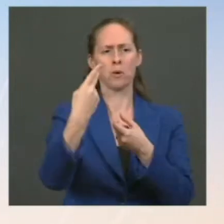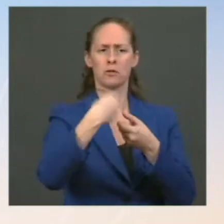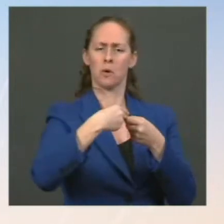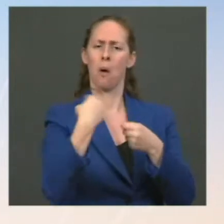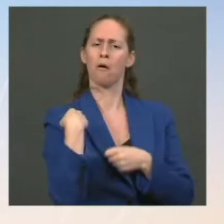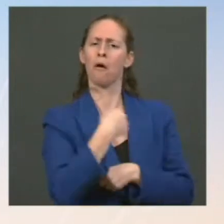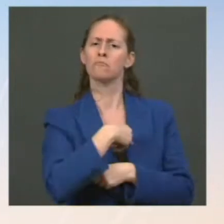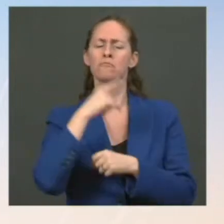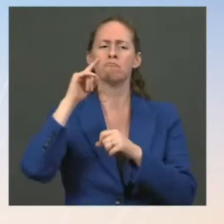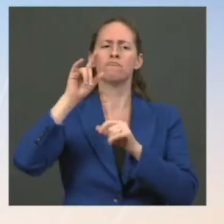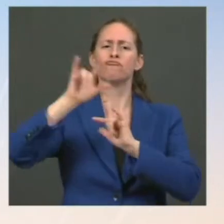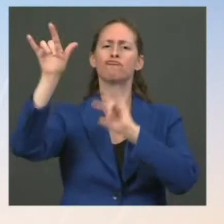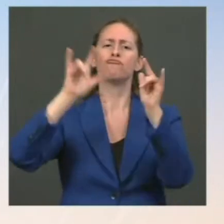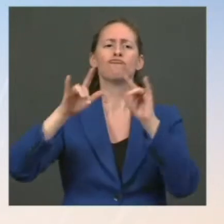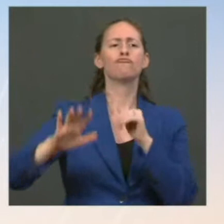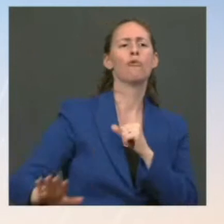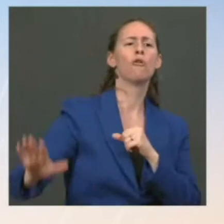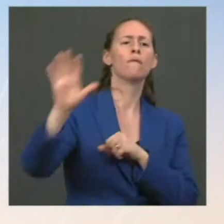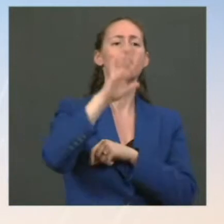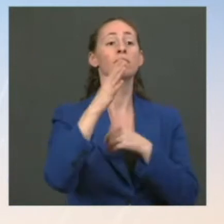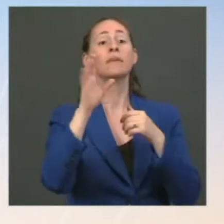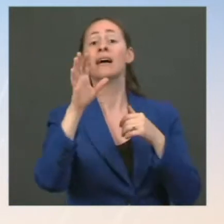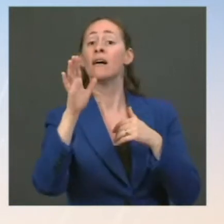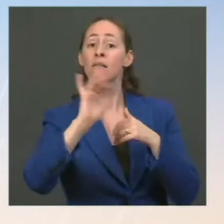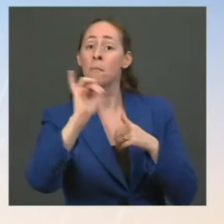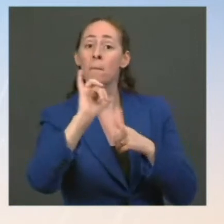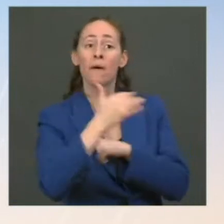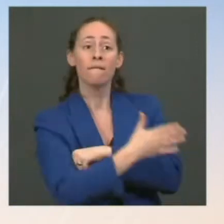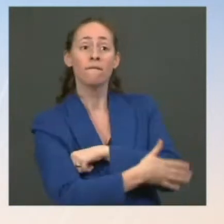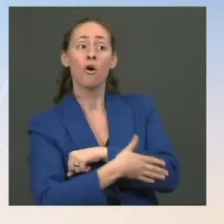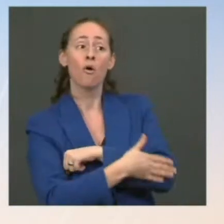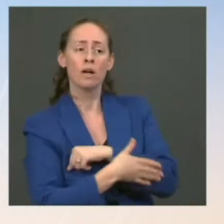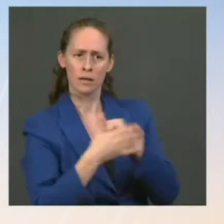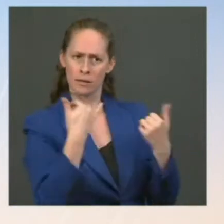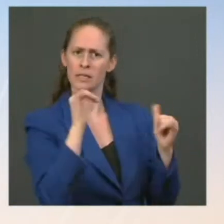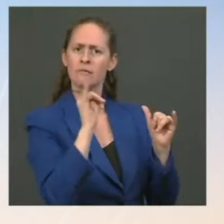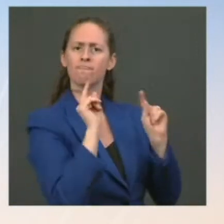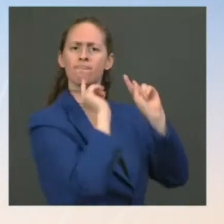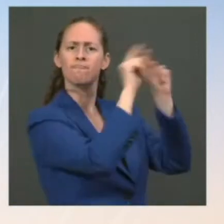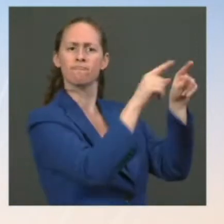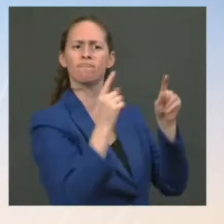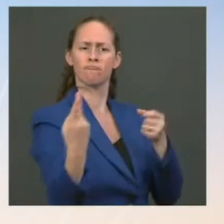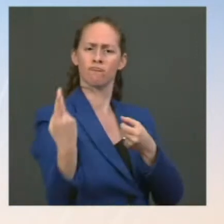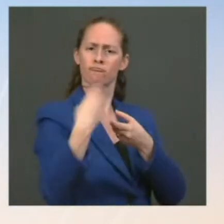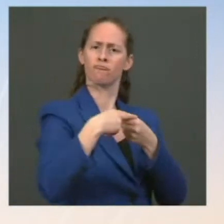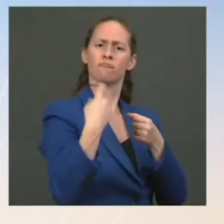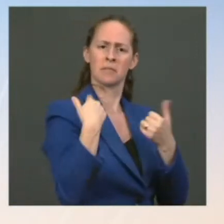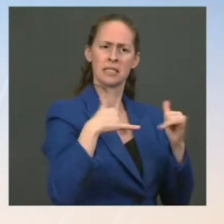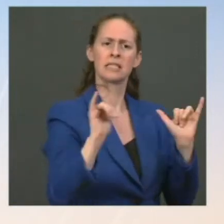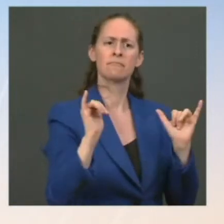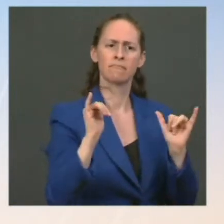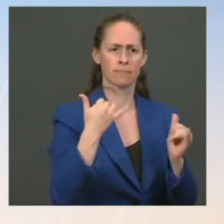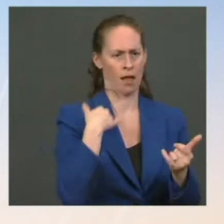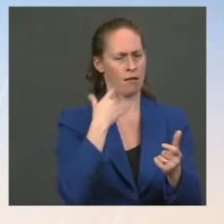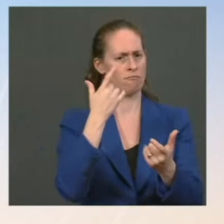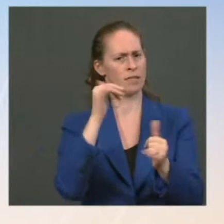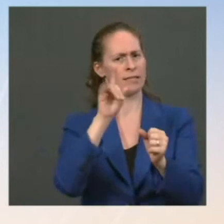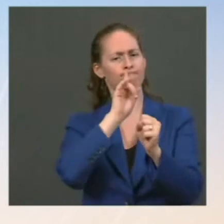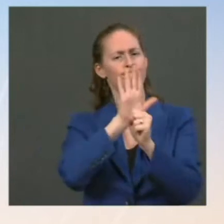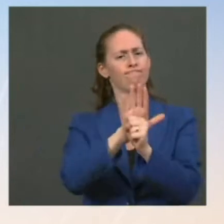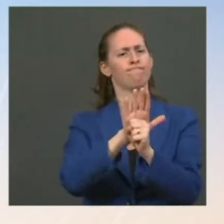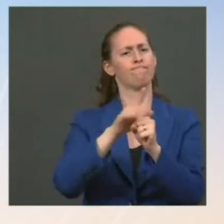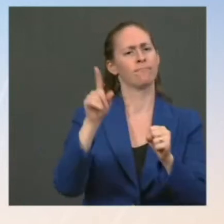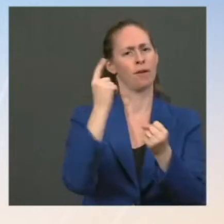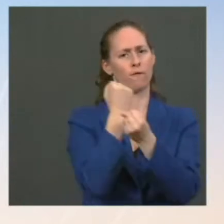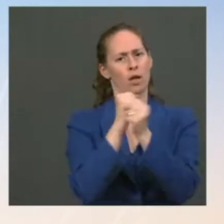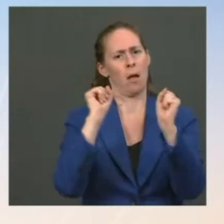foreign capitals, and we will continue to. And I think that should speak to his commitment to freedom of press around the world. I want to go